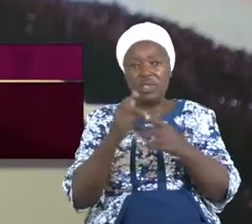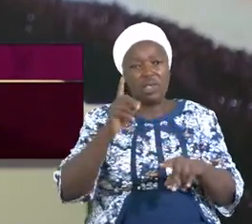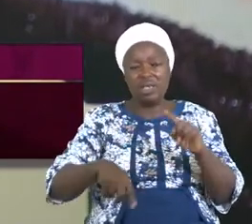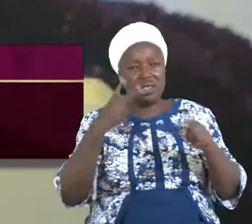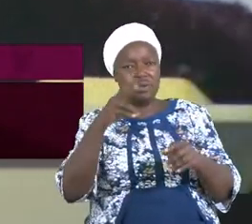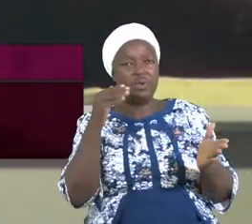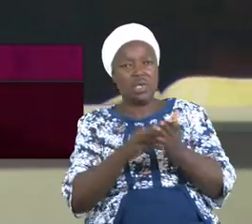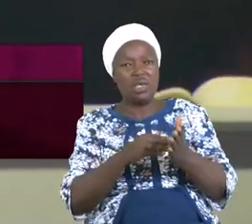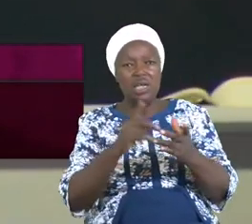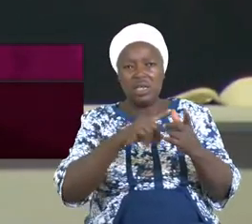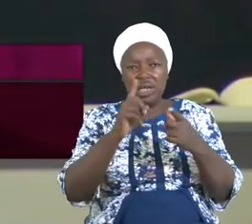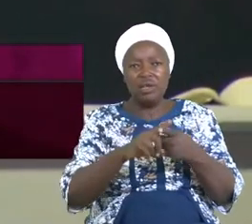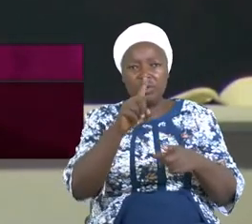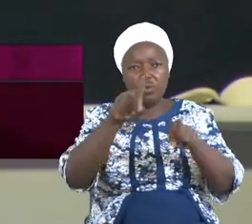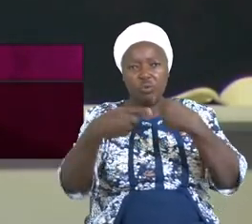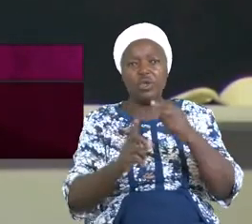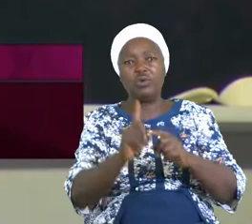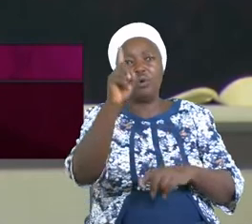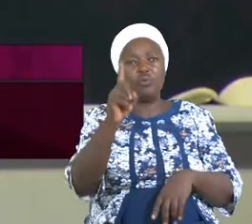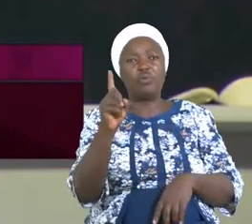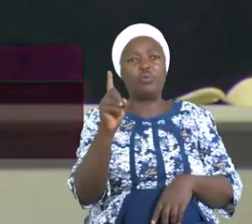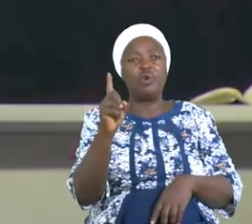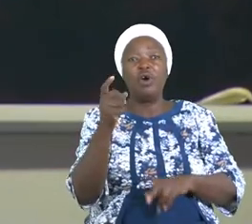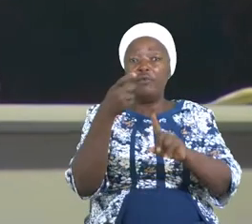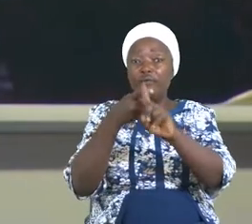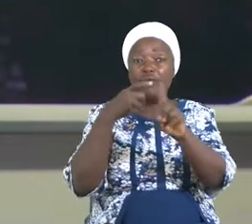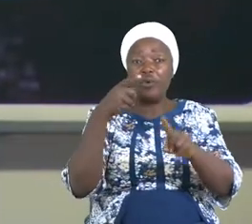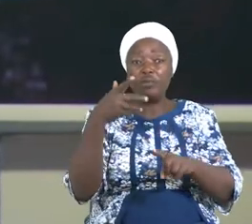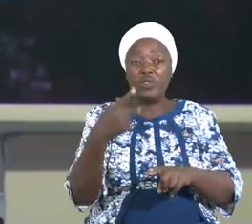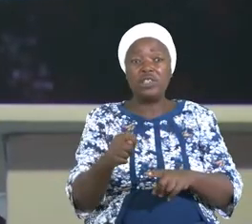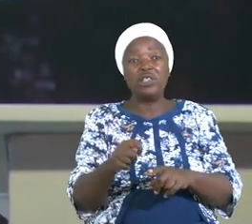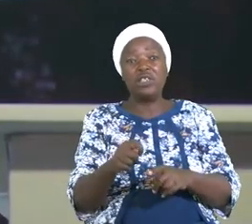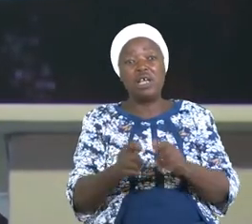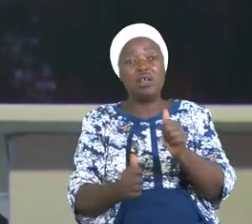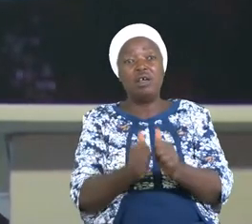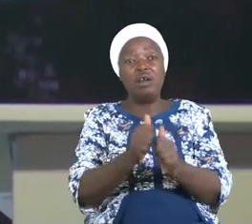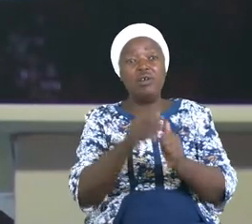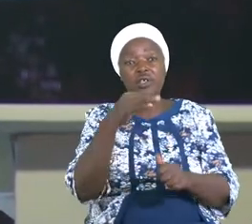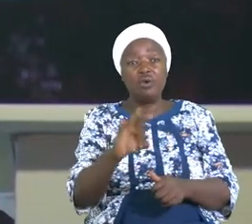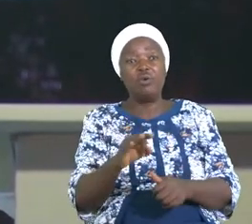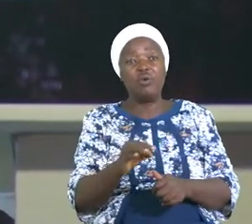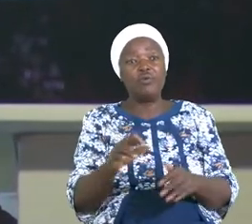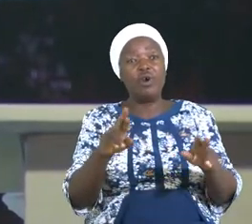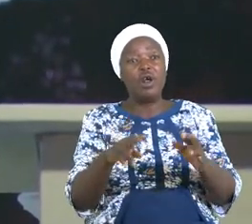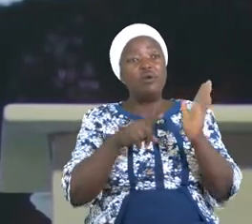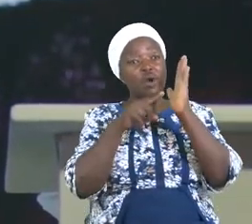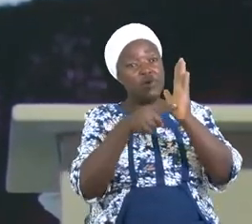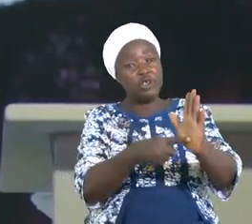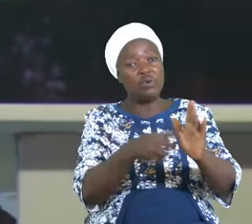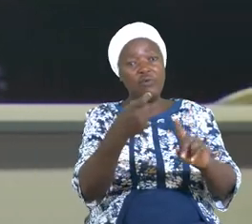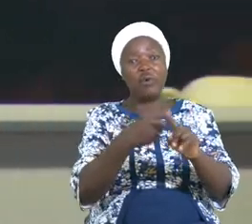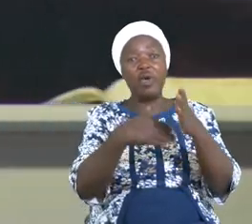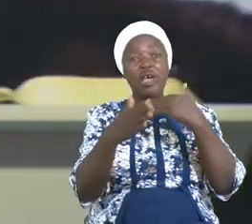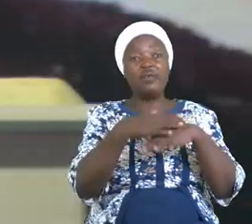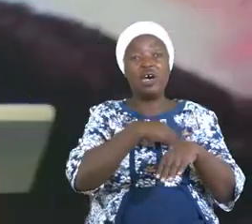You went off from the rays of revelation from heaven, and he couldn't see you